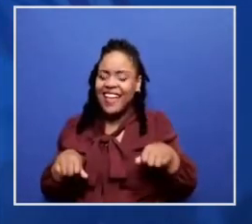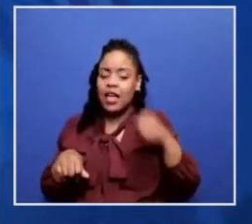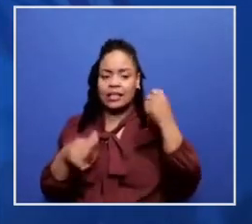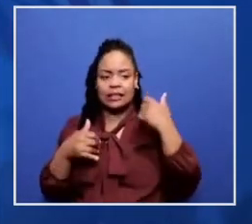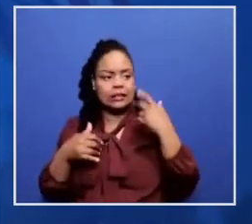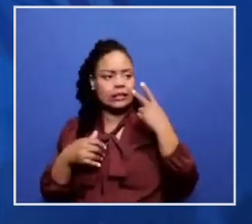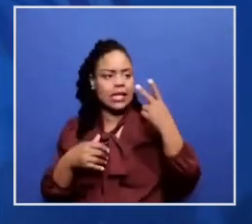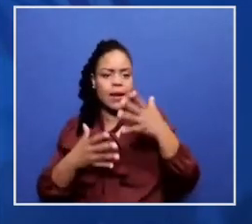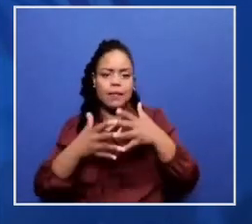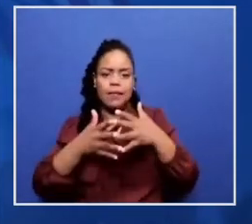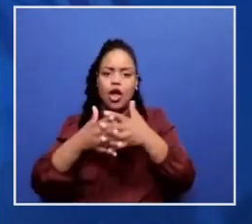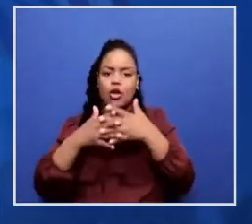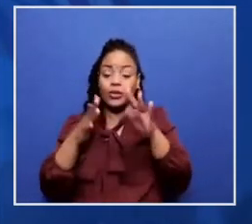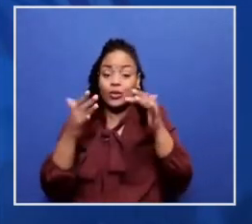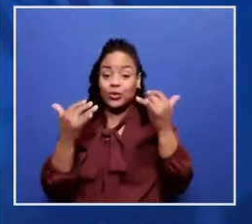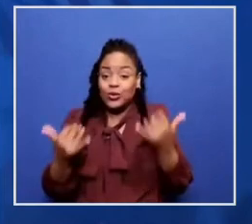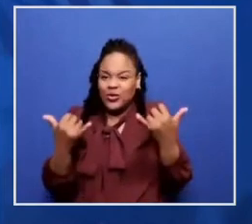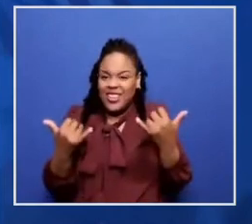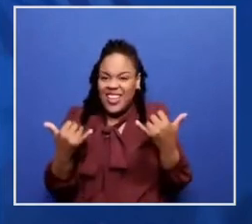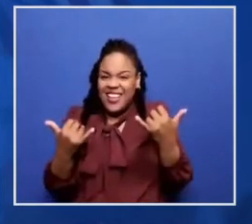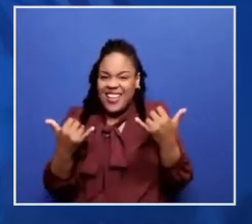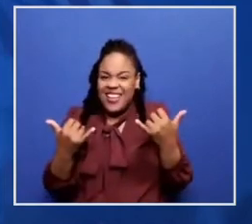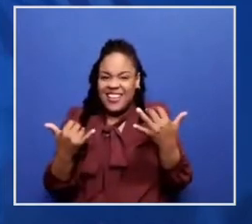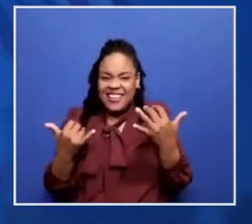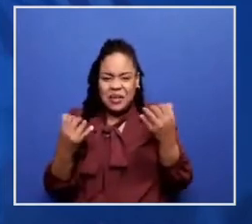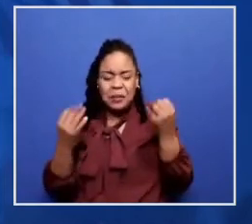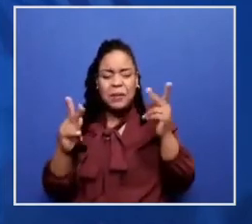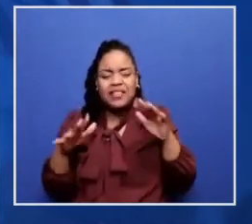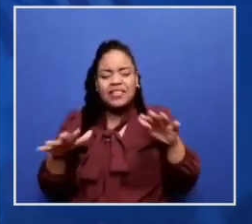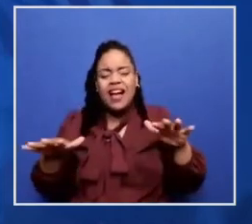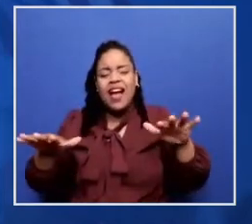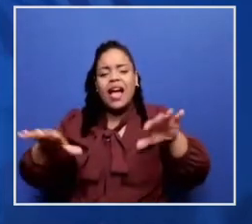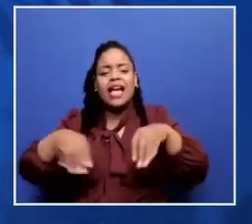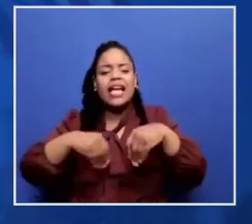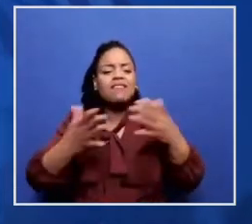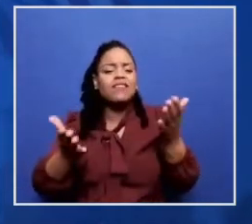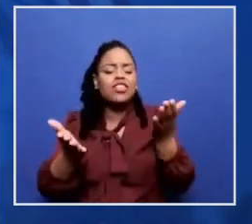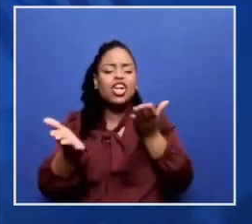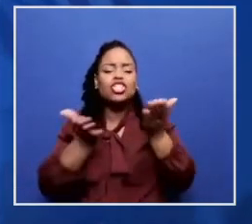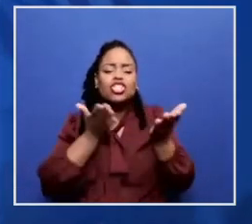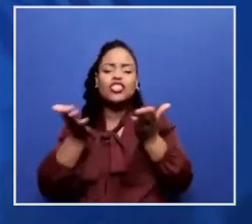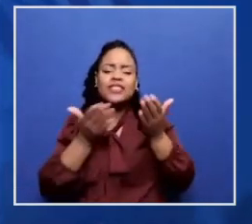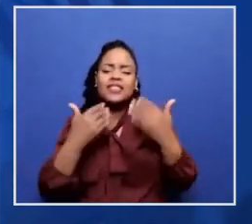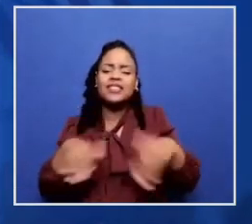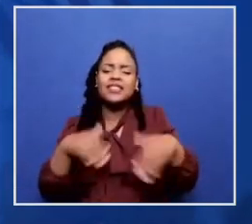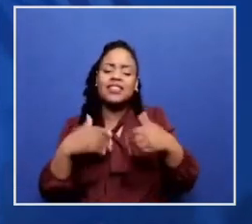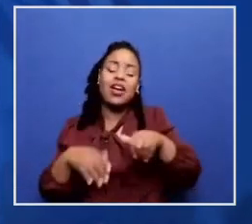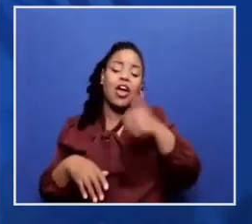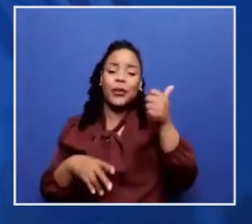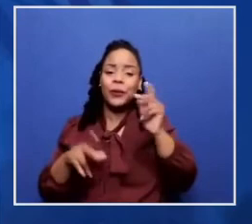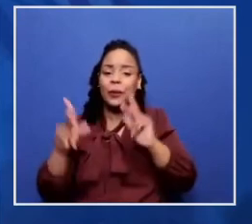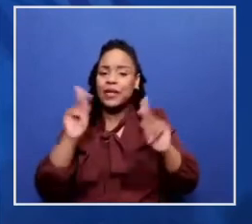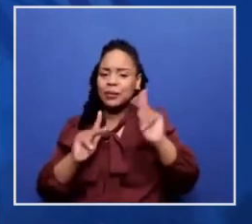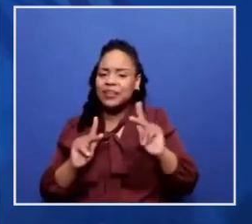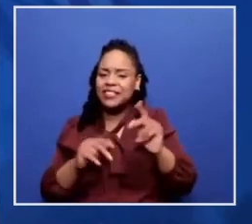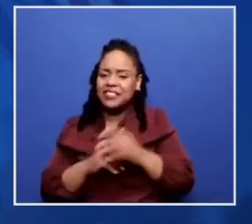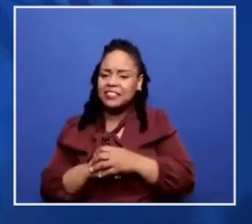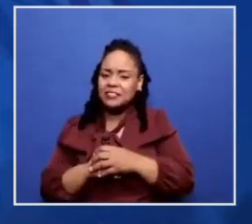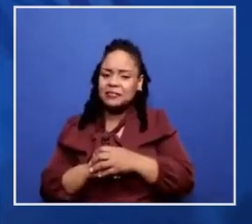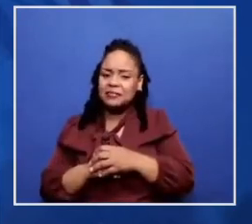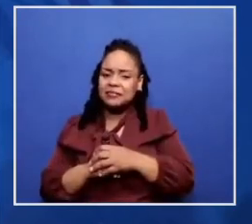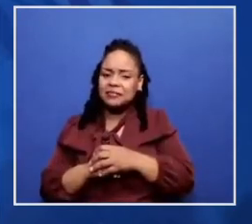Folk being of service to others. Whenever I'm volunteering and doing